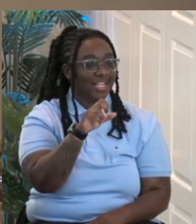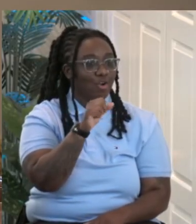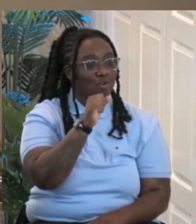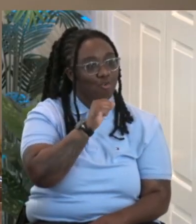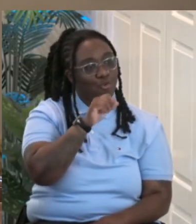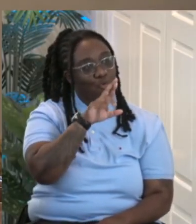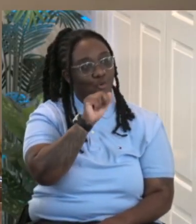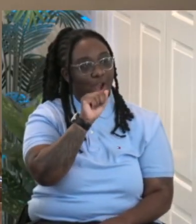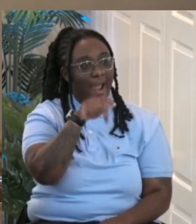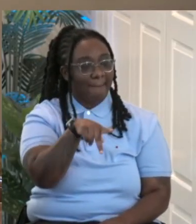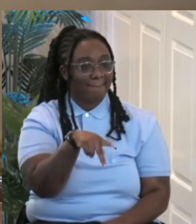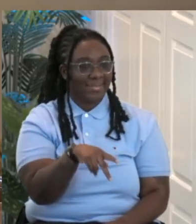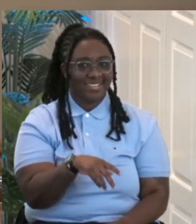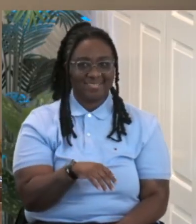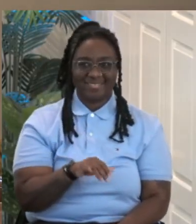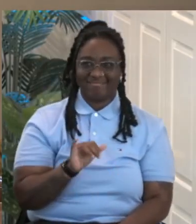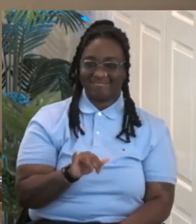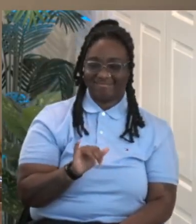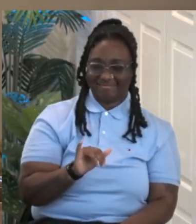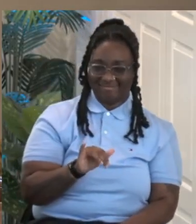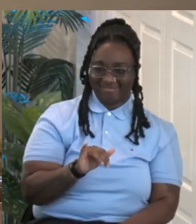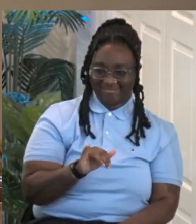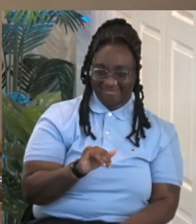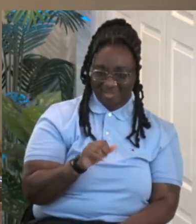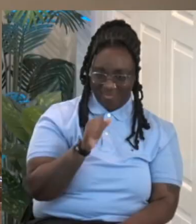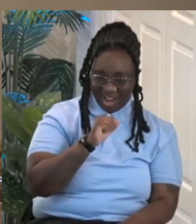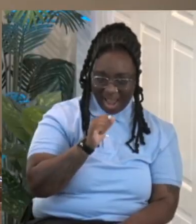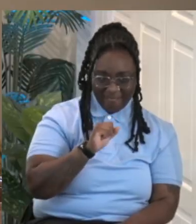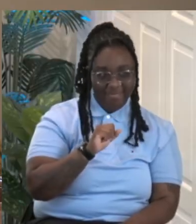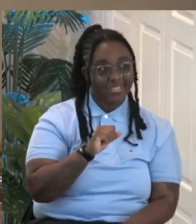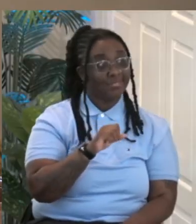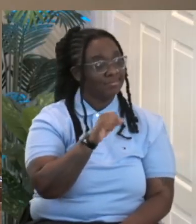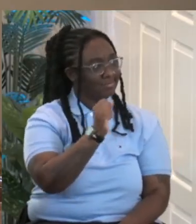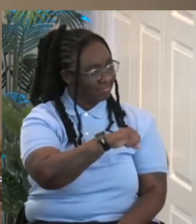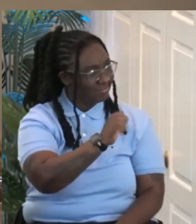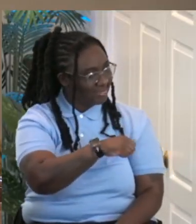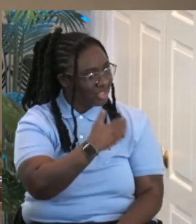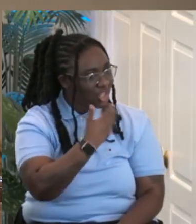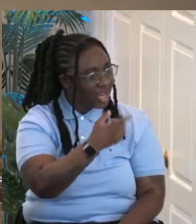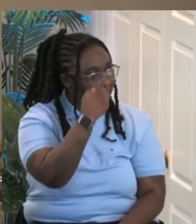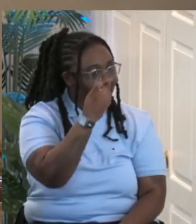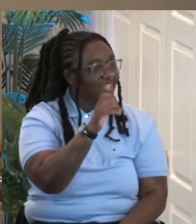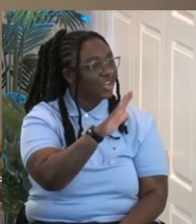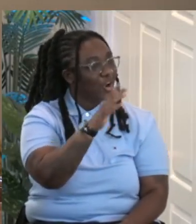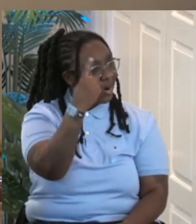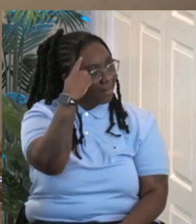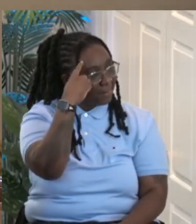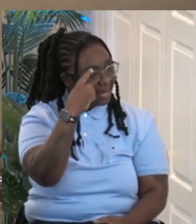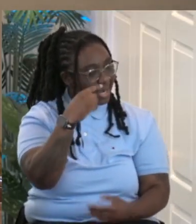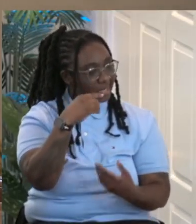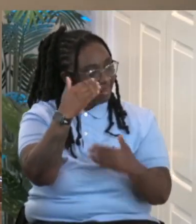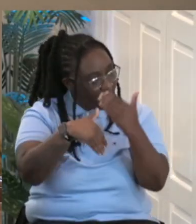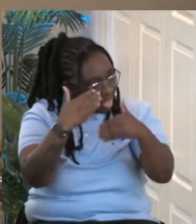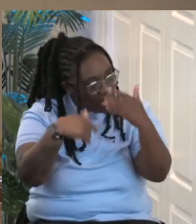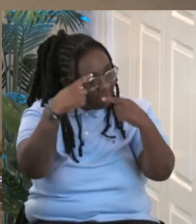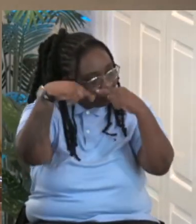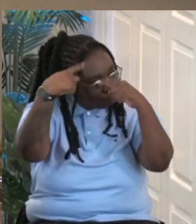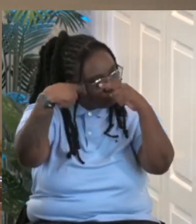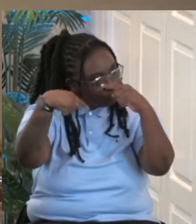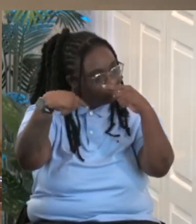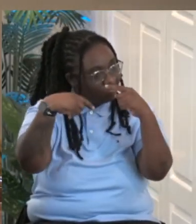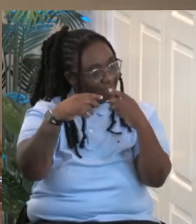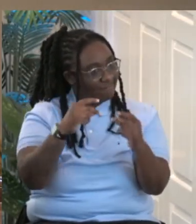I said, freestyle rapping? He said, yeah, that's good, because as your mind is moving real quickly. Well, it so happened